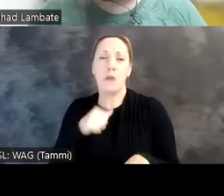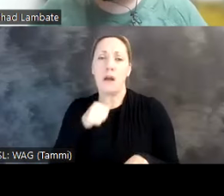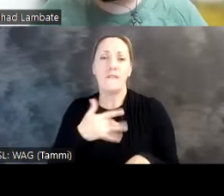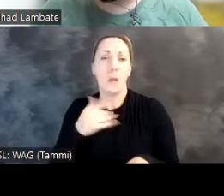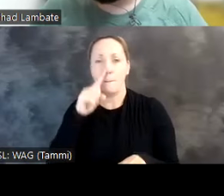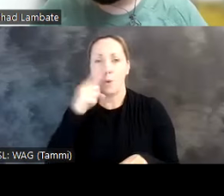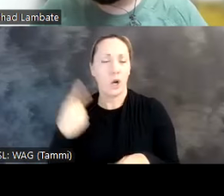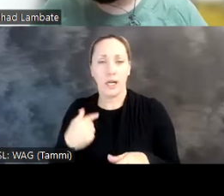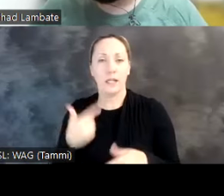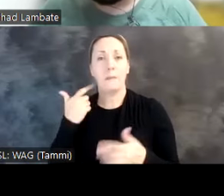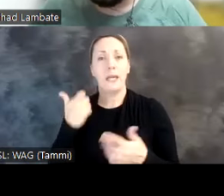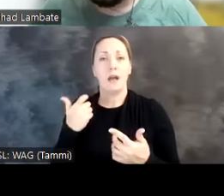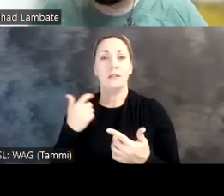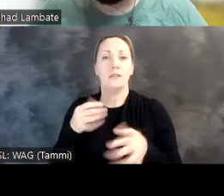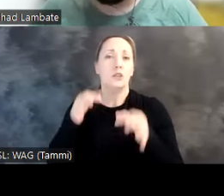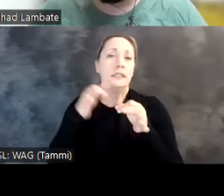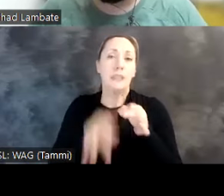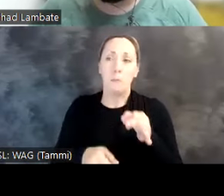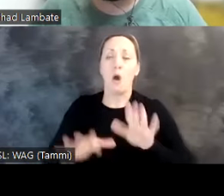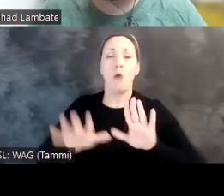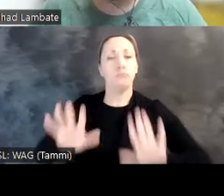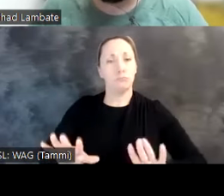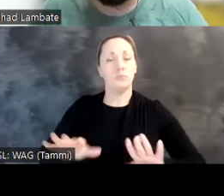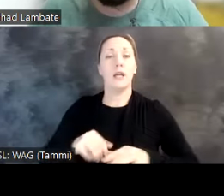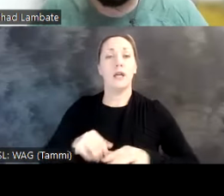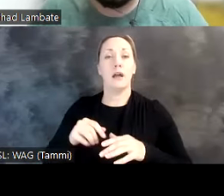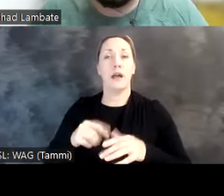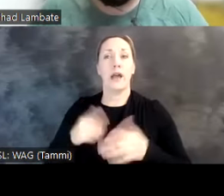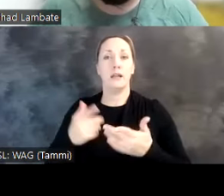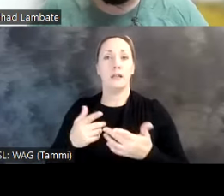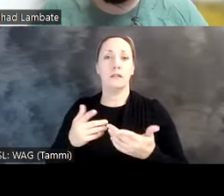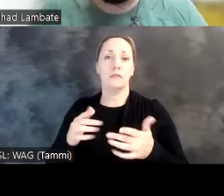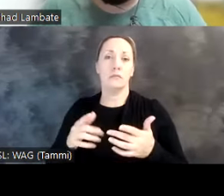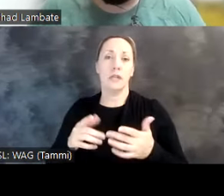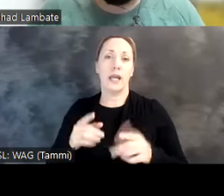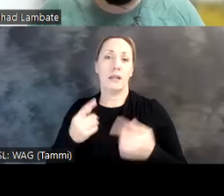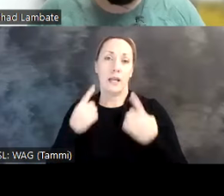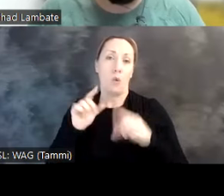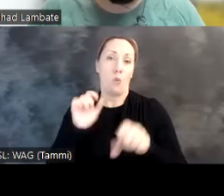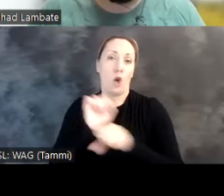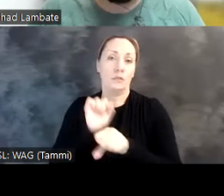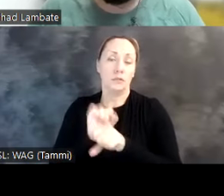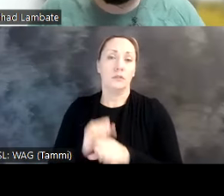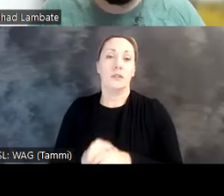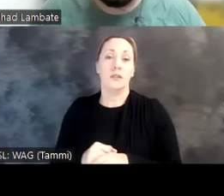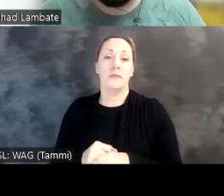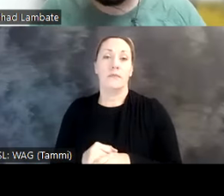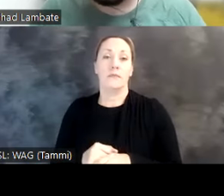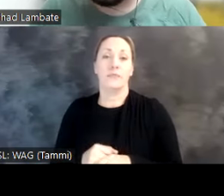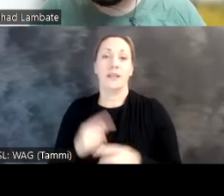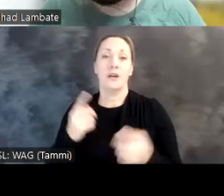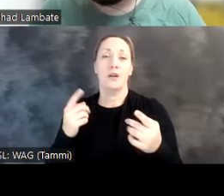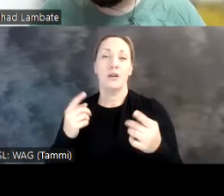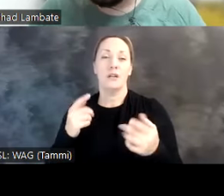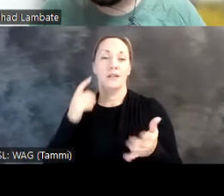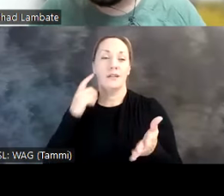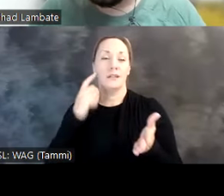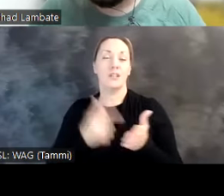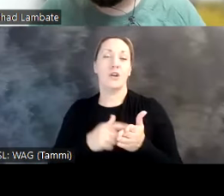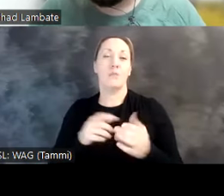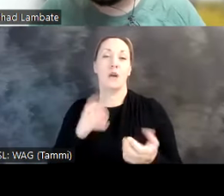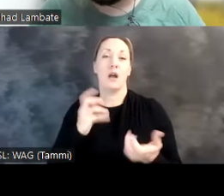they're simple and subtle, and they get the job done. When we will see also the custom